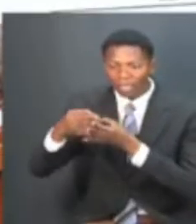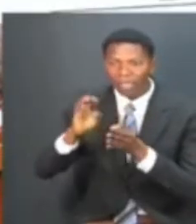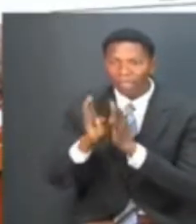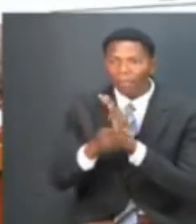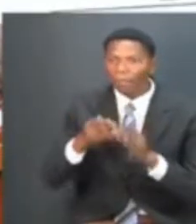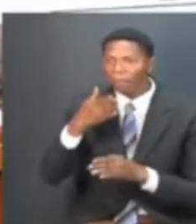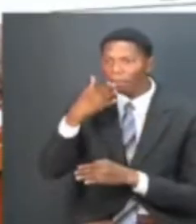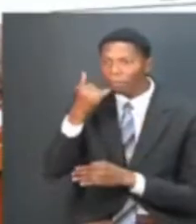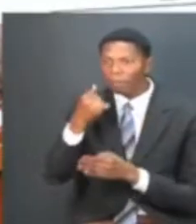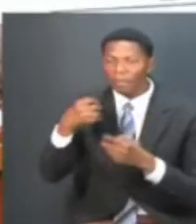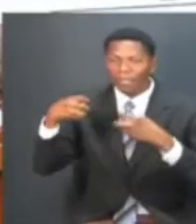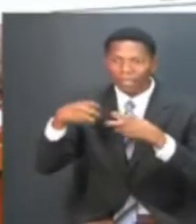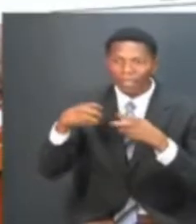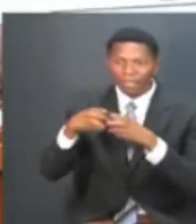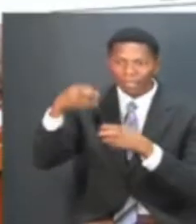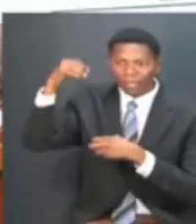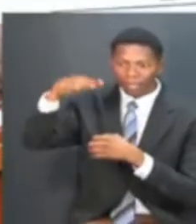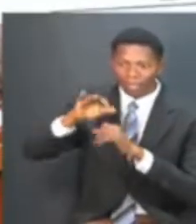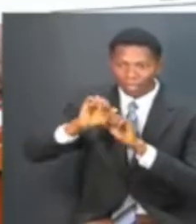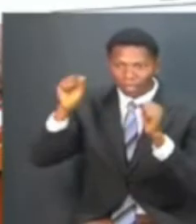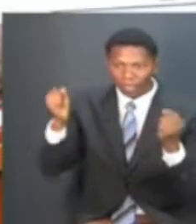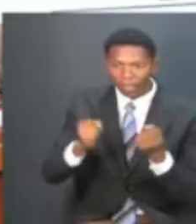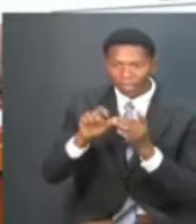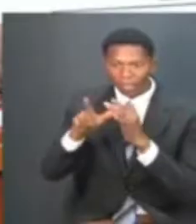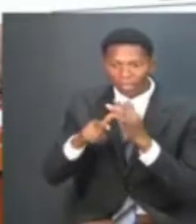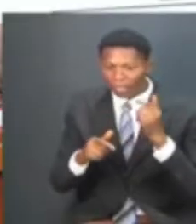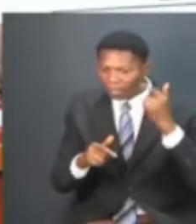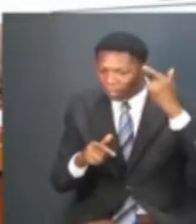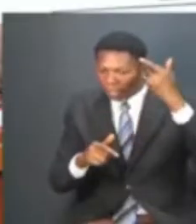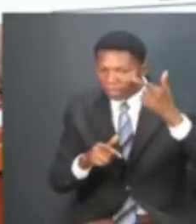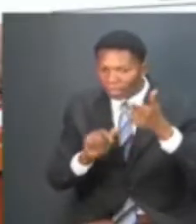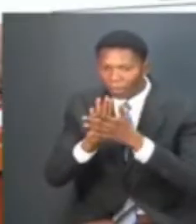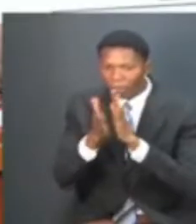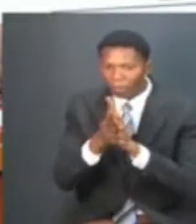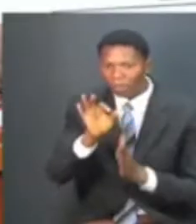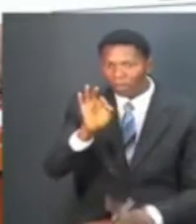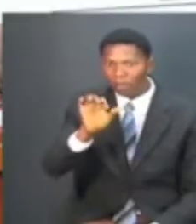light system, and later came fluorescent lighting.